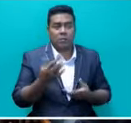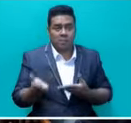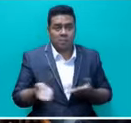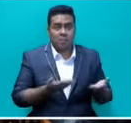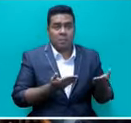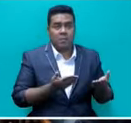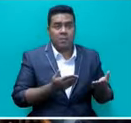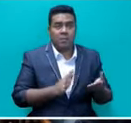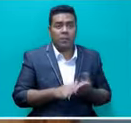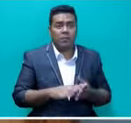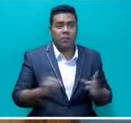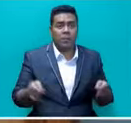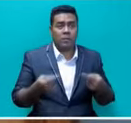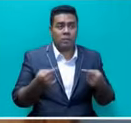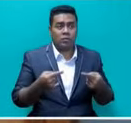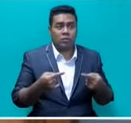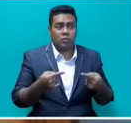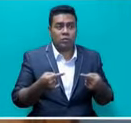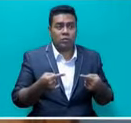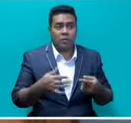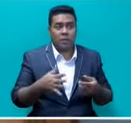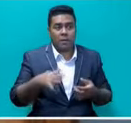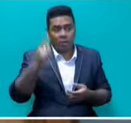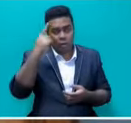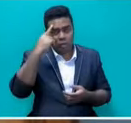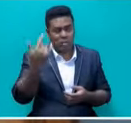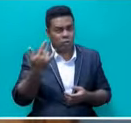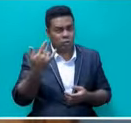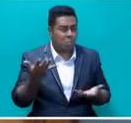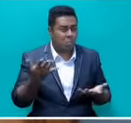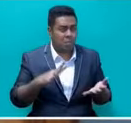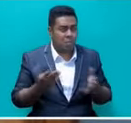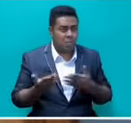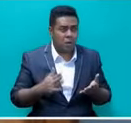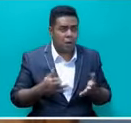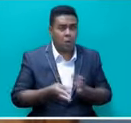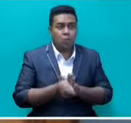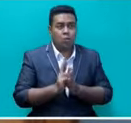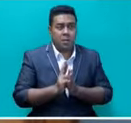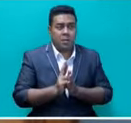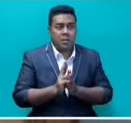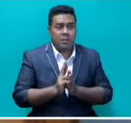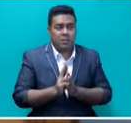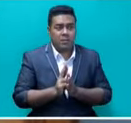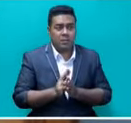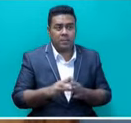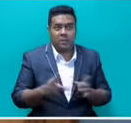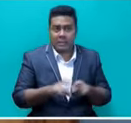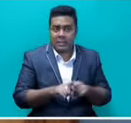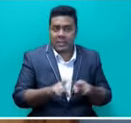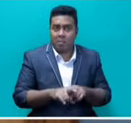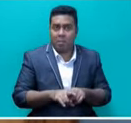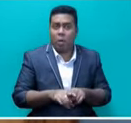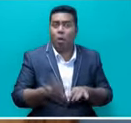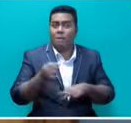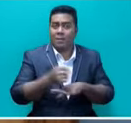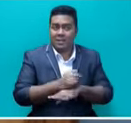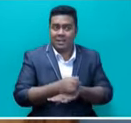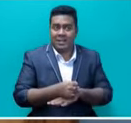from opposition that there be a consideration of perhaps a repeat offence, like they have in overseas jurisdictions